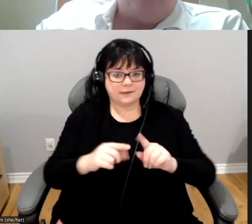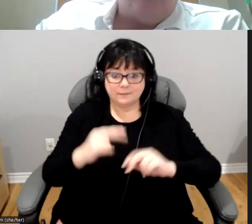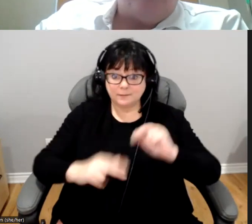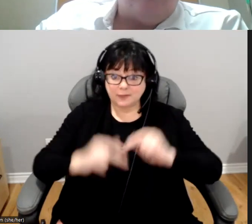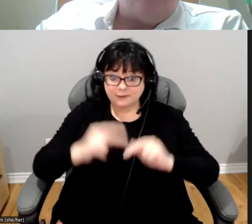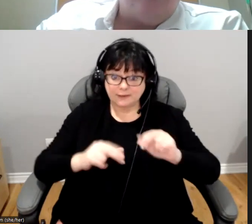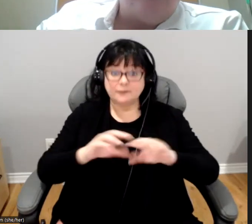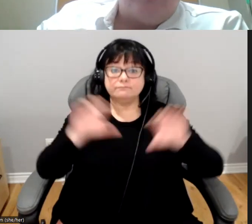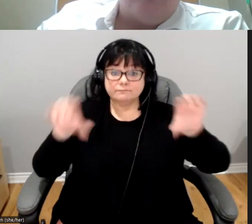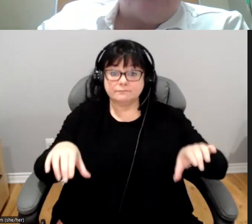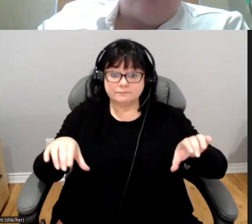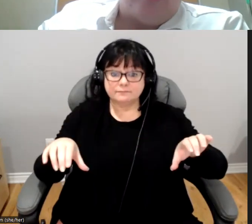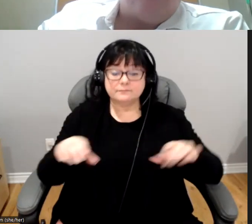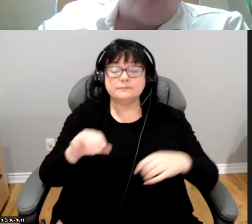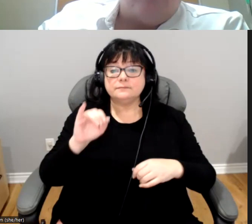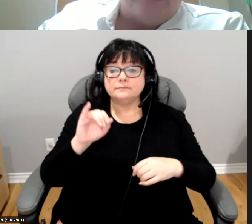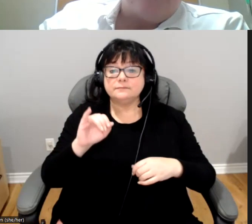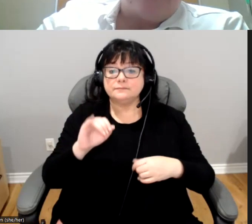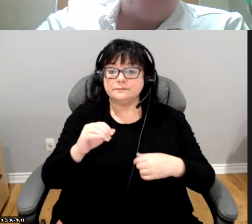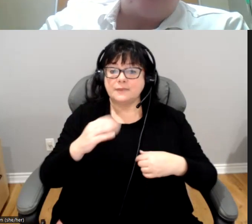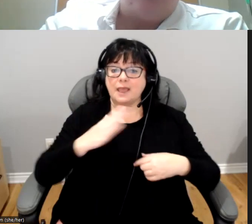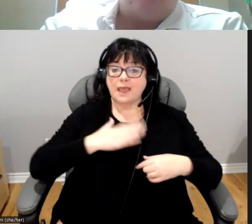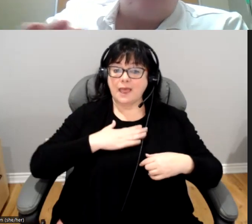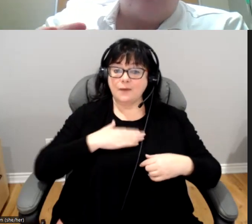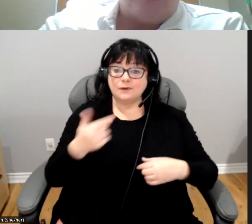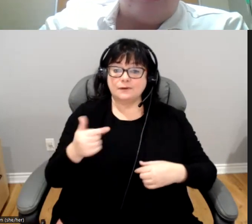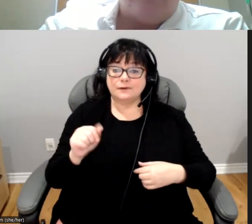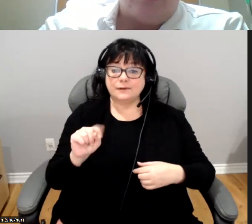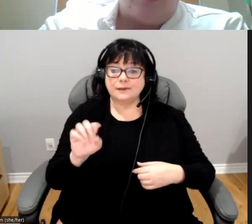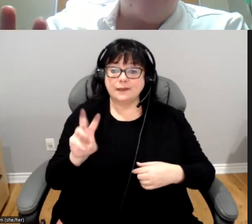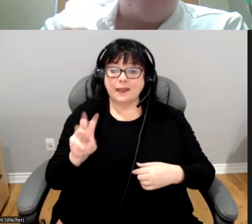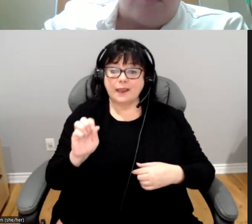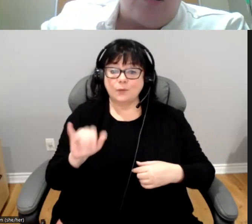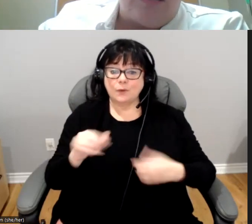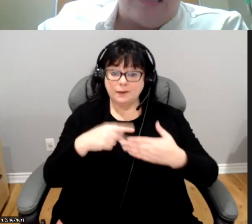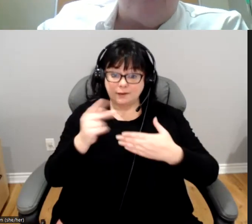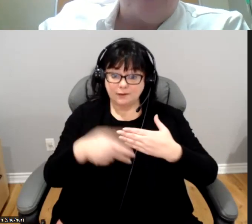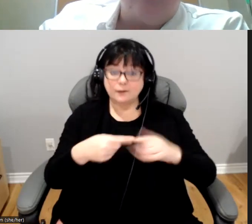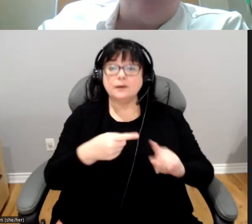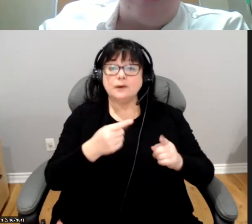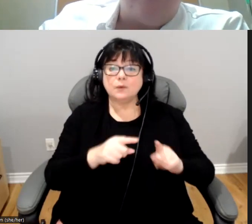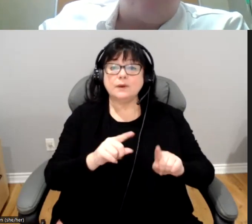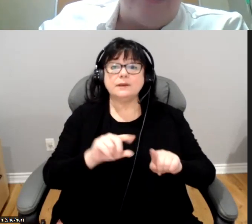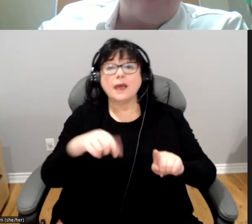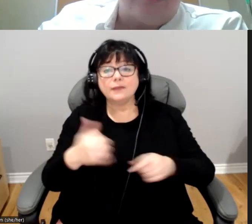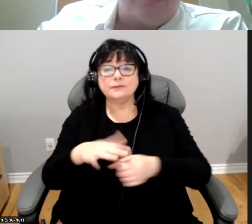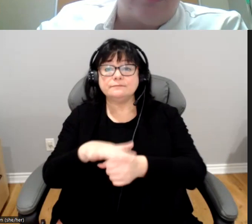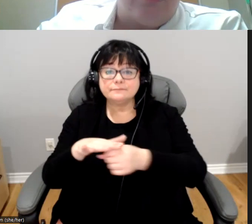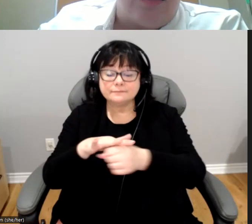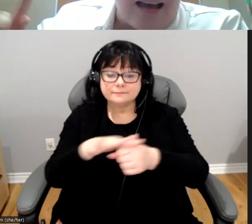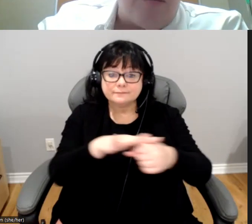we've done when we're introducing our gateway program into other community areas is we